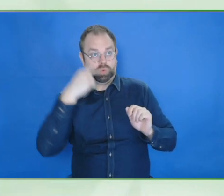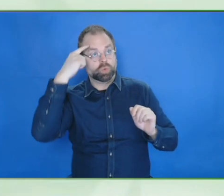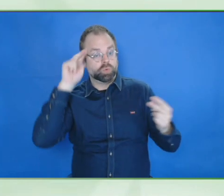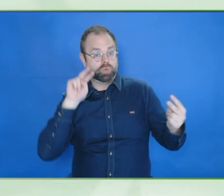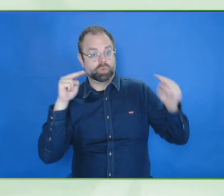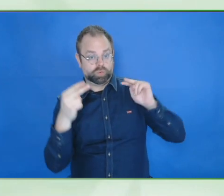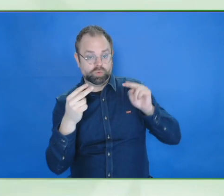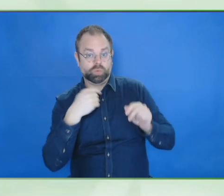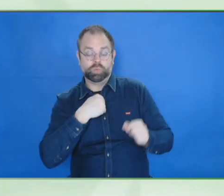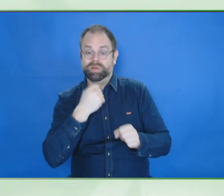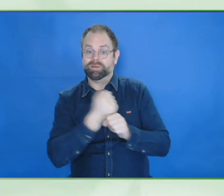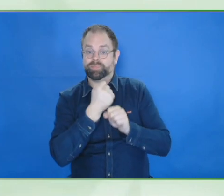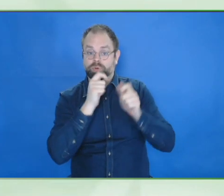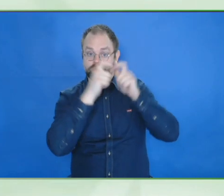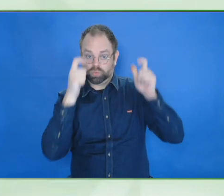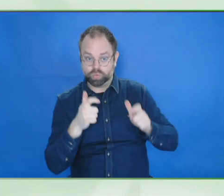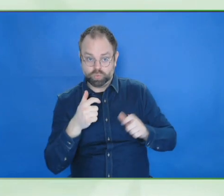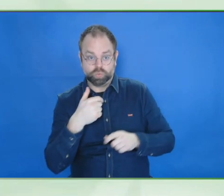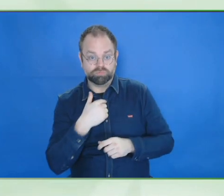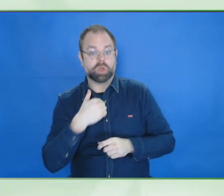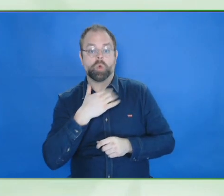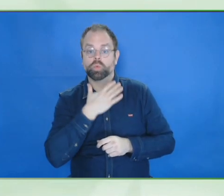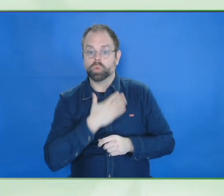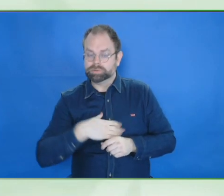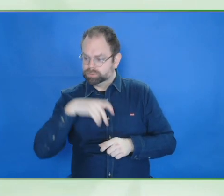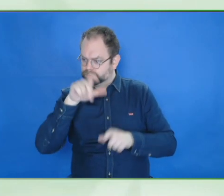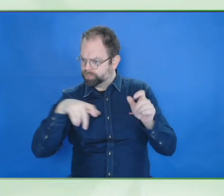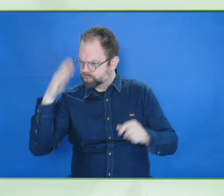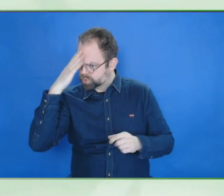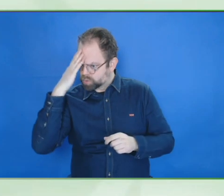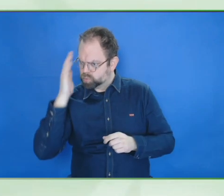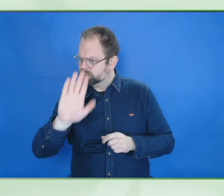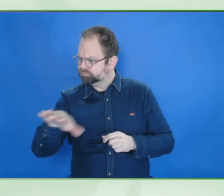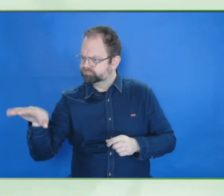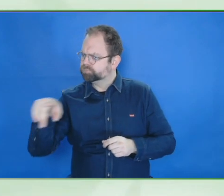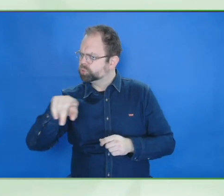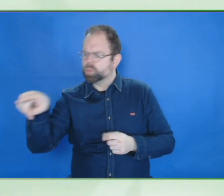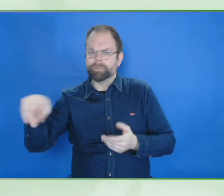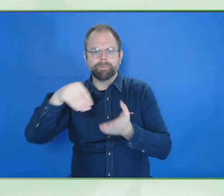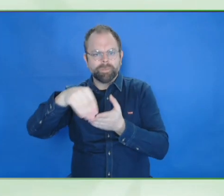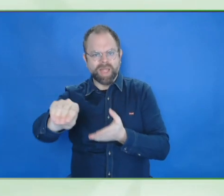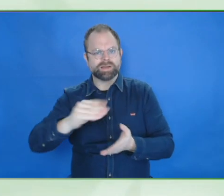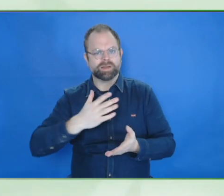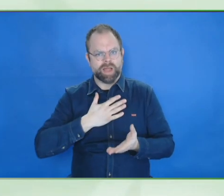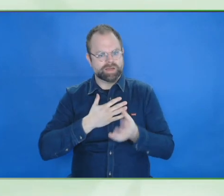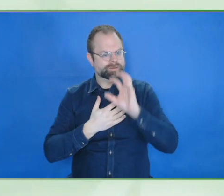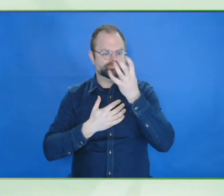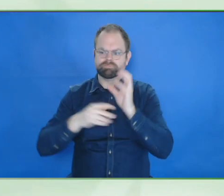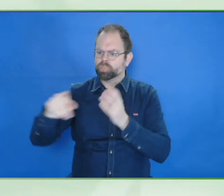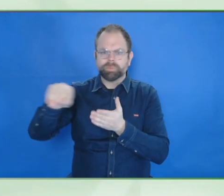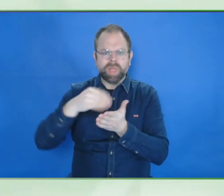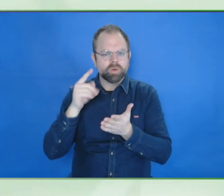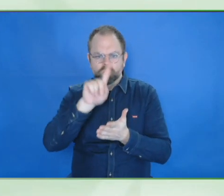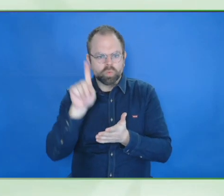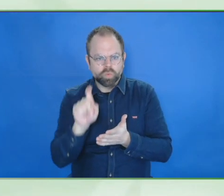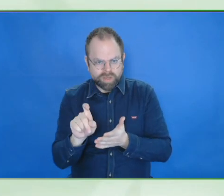And the second thing is, I test it against real users. So we are going to the real users. We ask them, do you see any